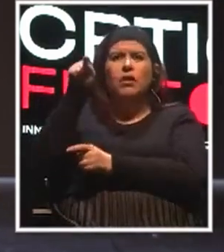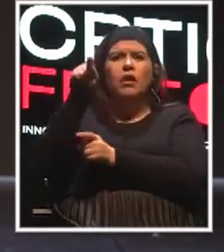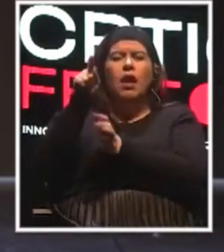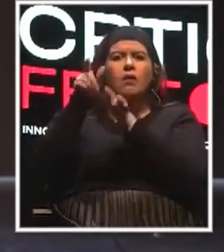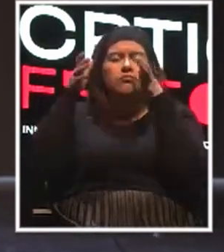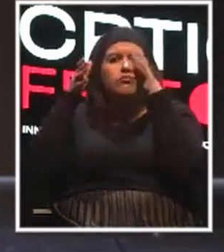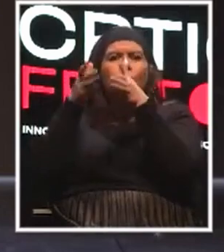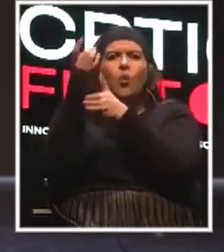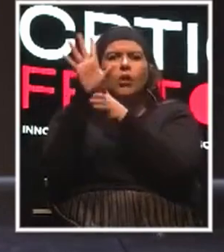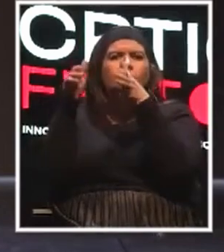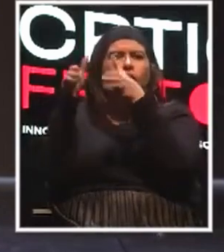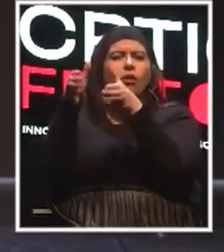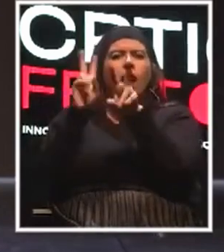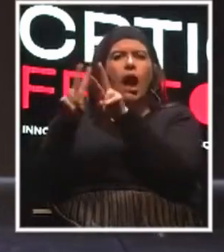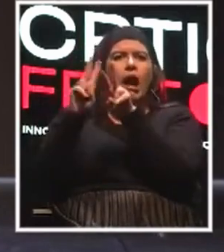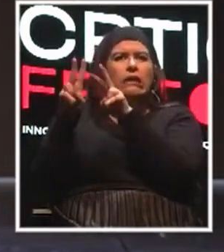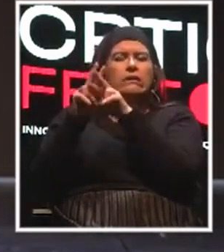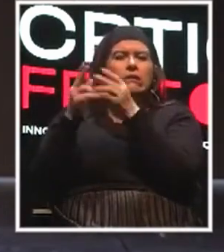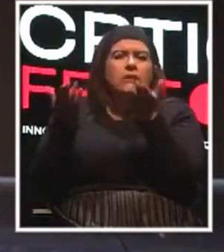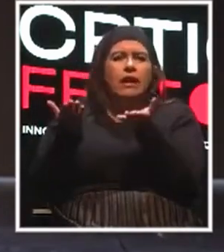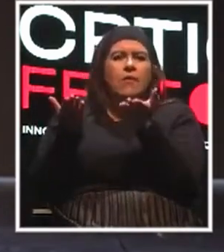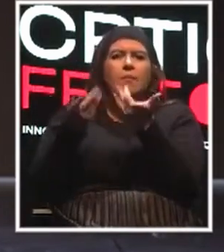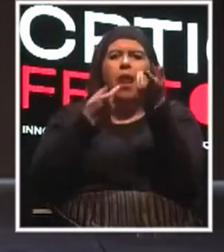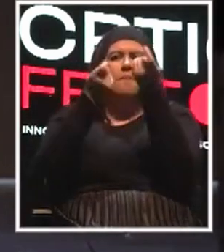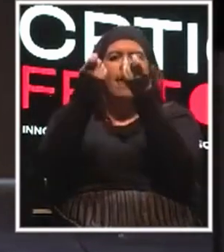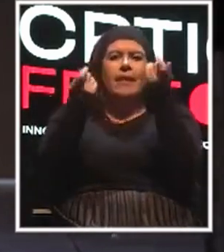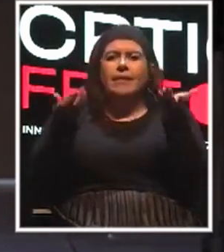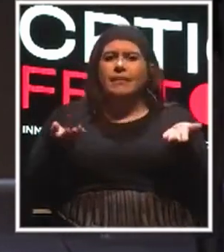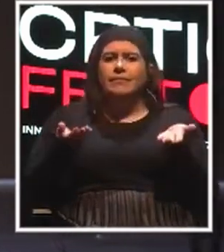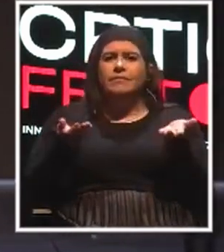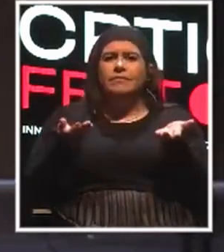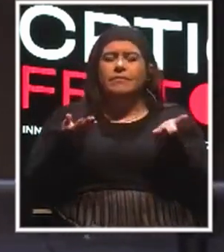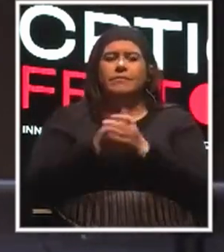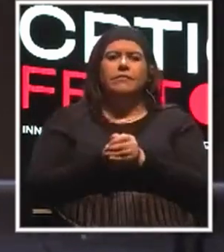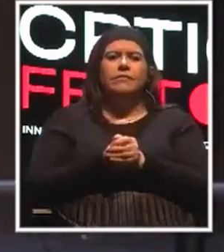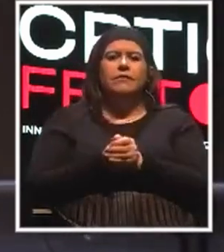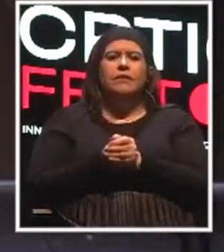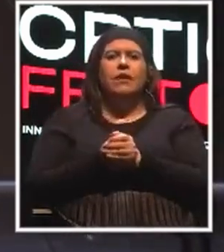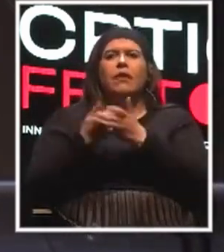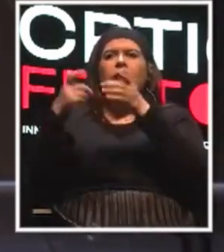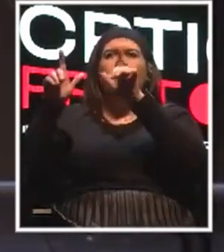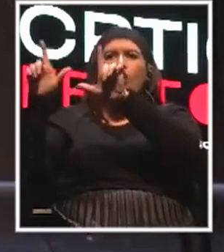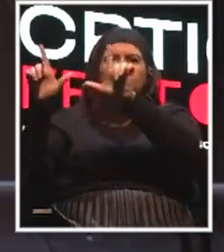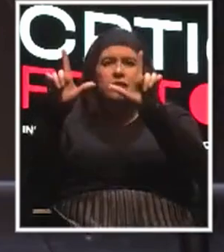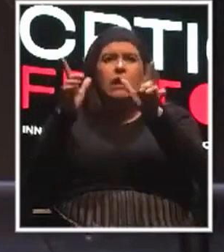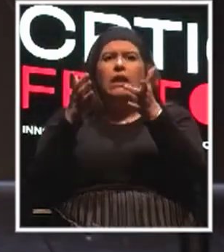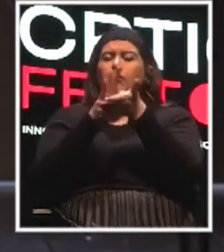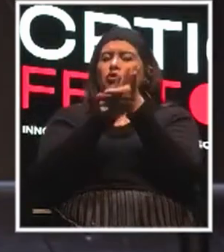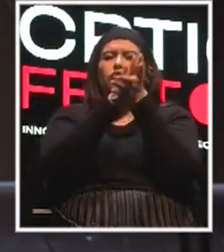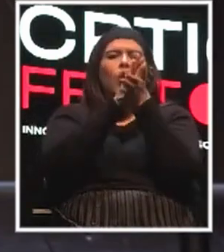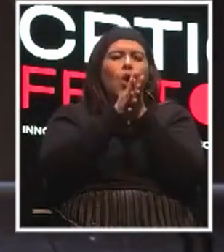that was created for marketing from the set and for all the on-air promos and stuff.